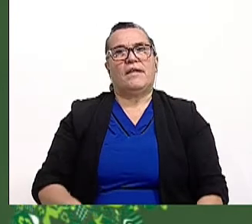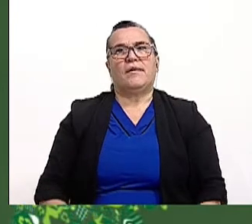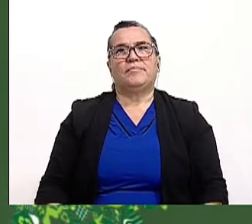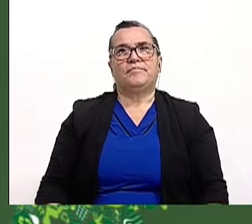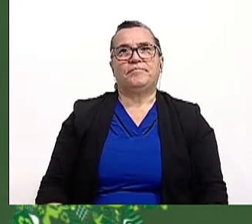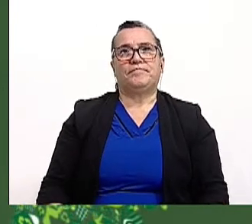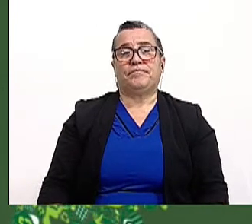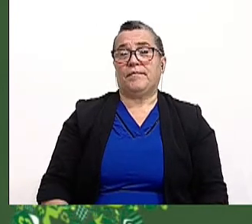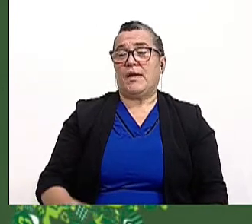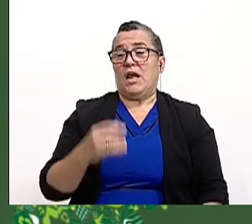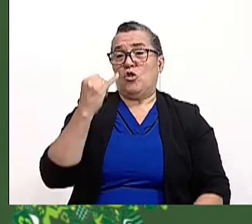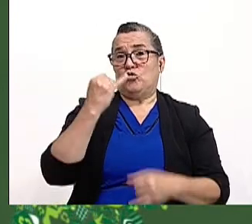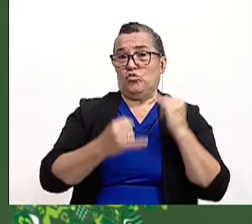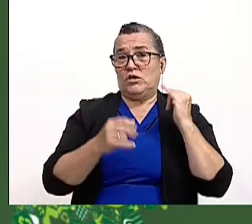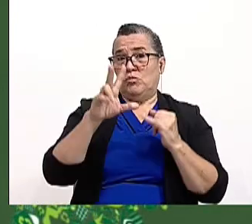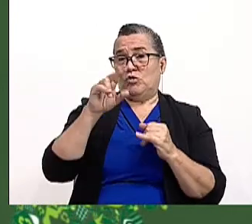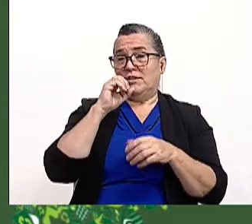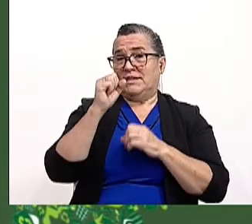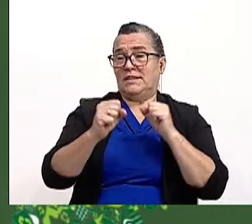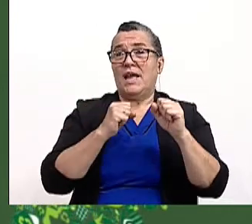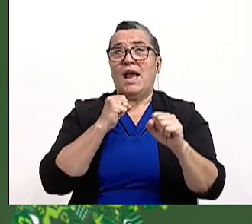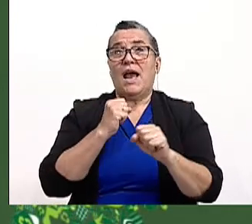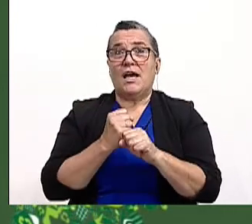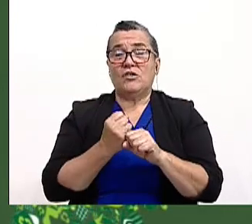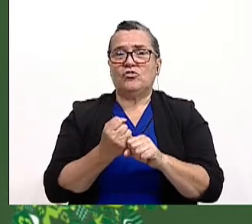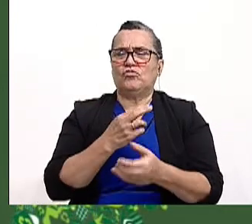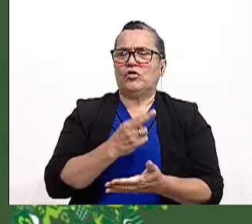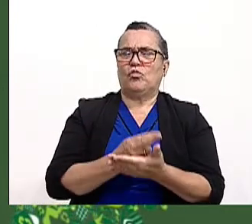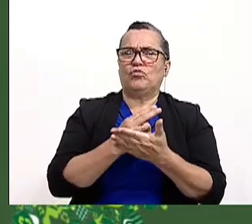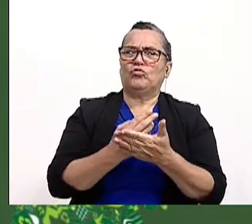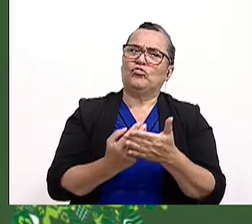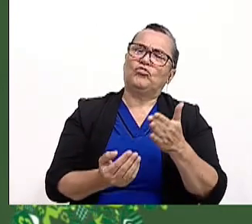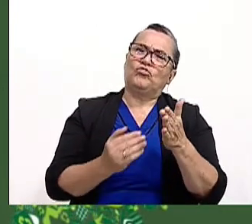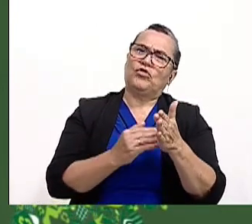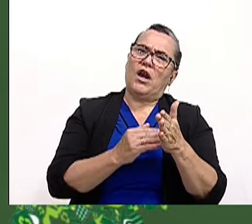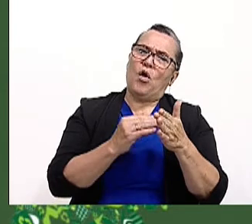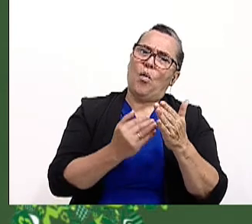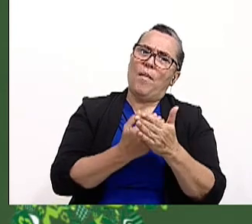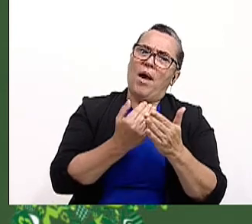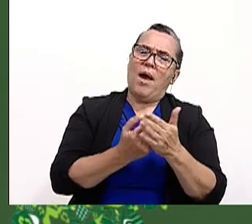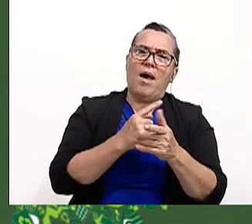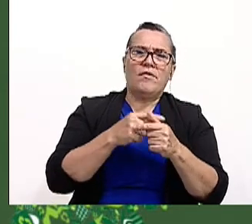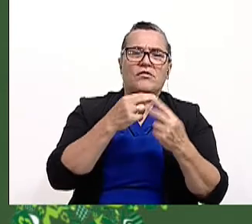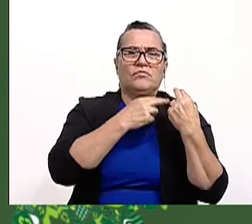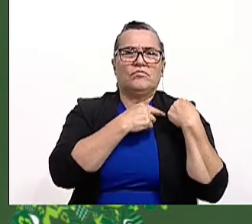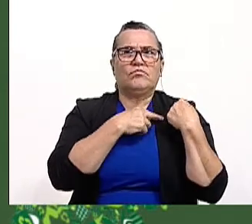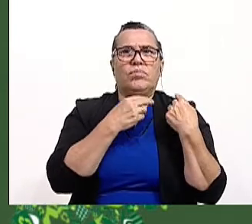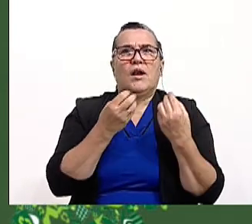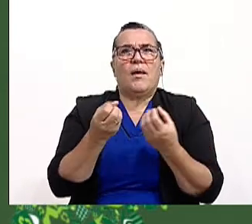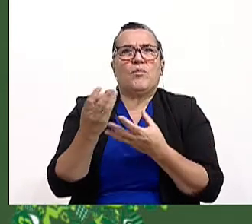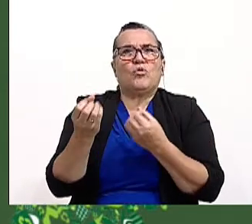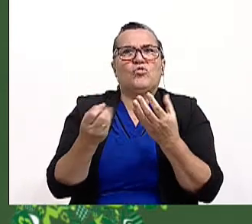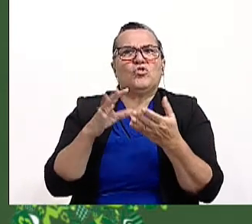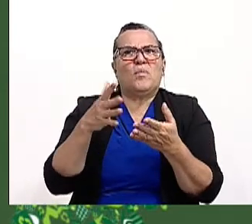In the last 30 years, renewable sources have been responsible for production of